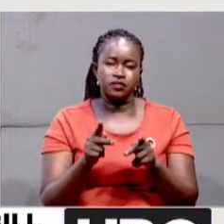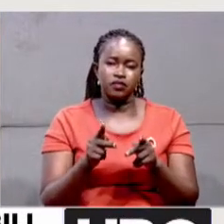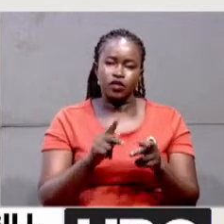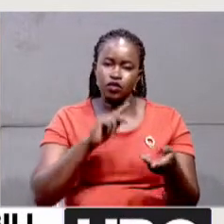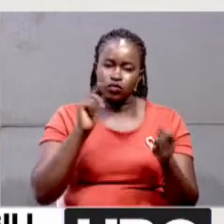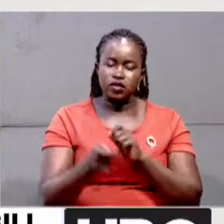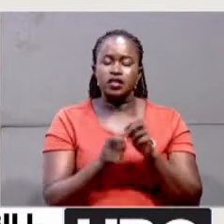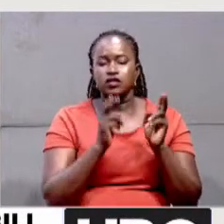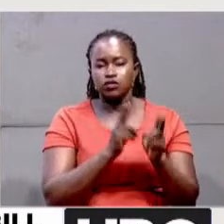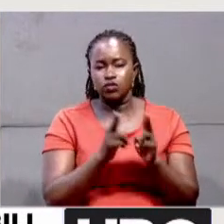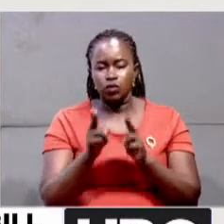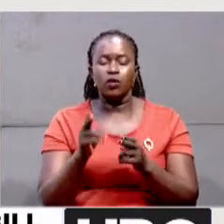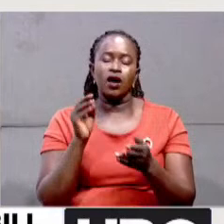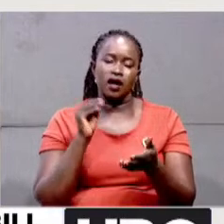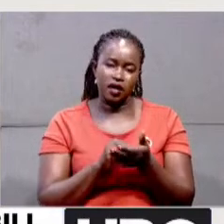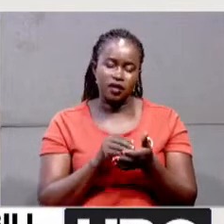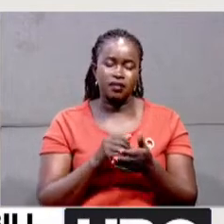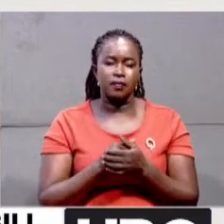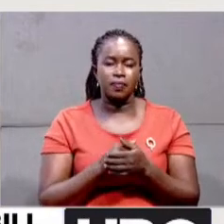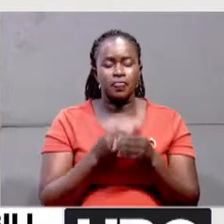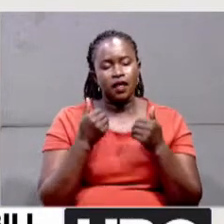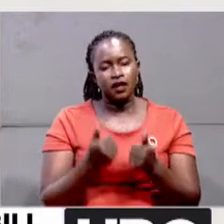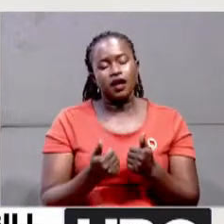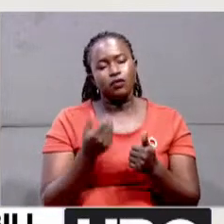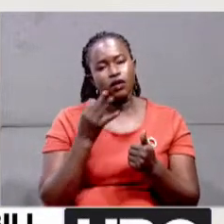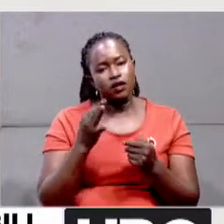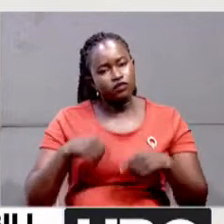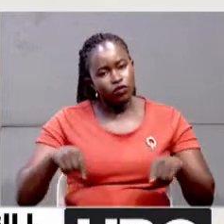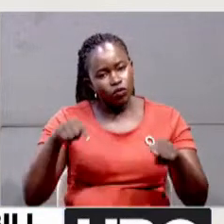normal again. So if we put